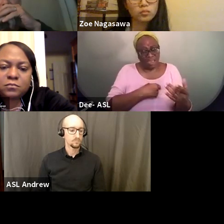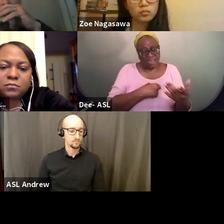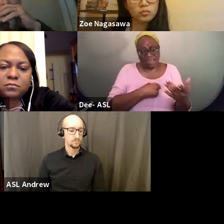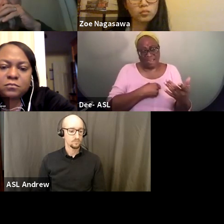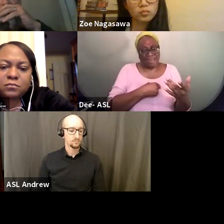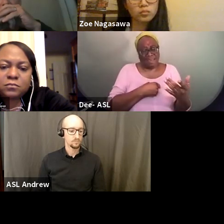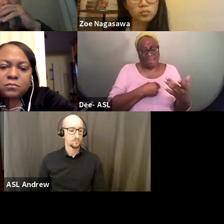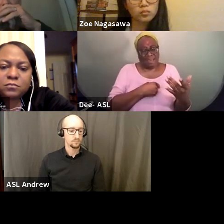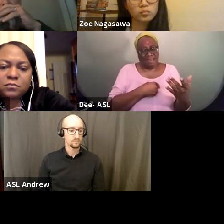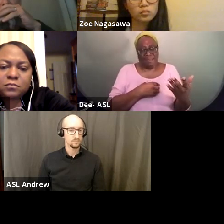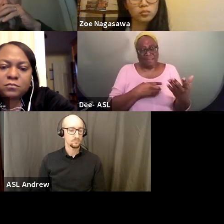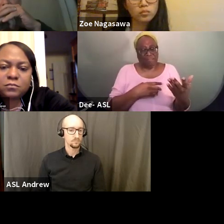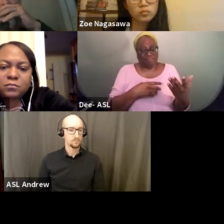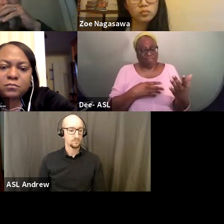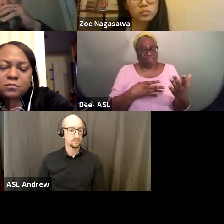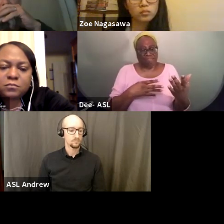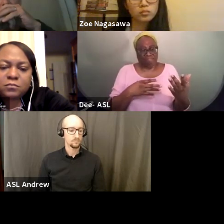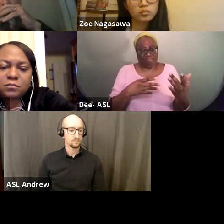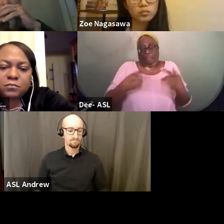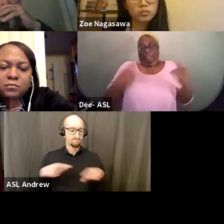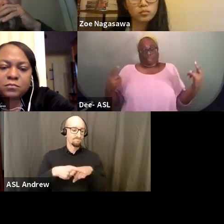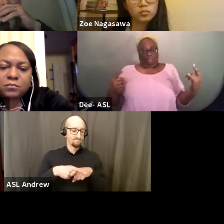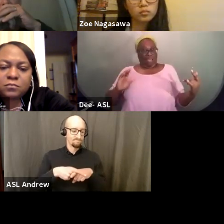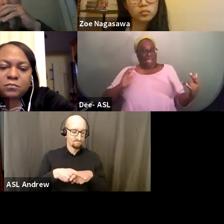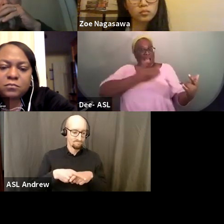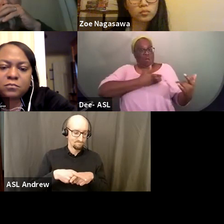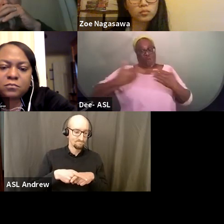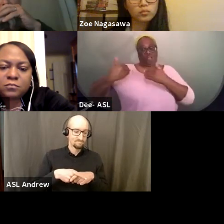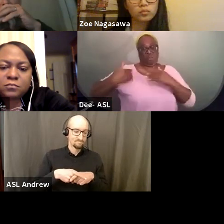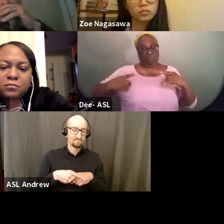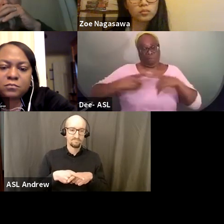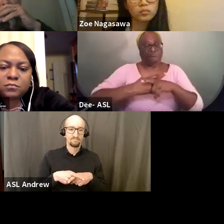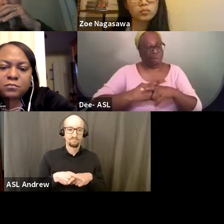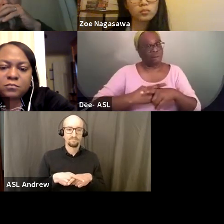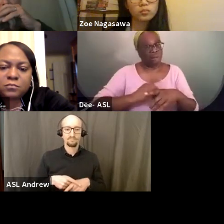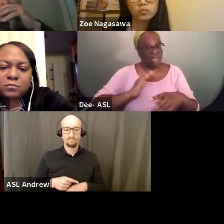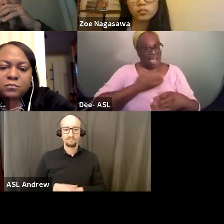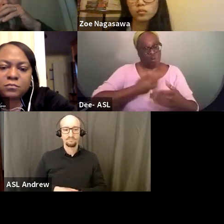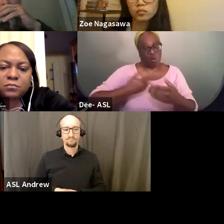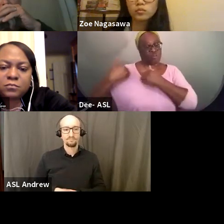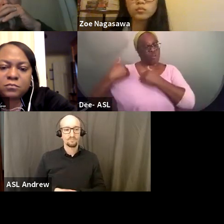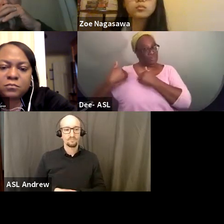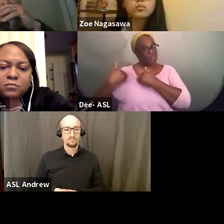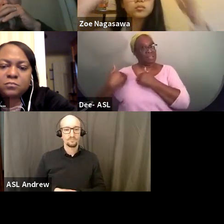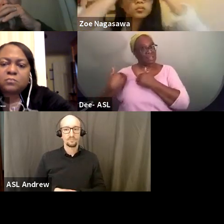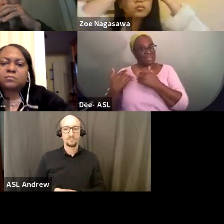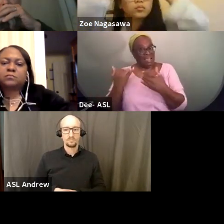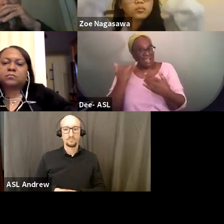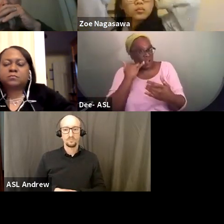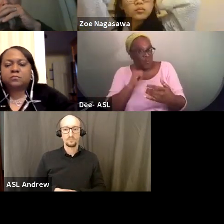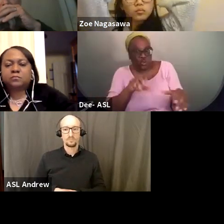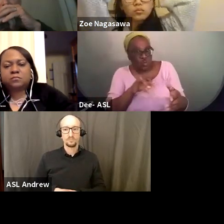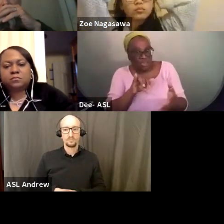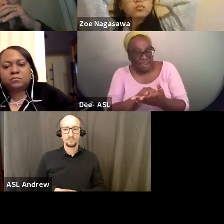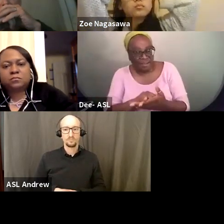test for eligibility. Well, Listen, we can continue to have this